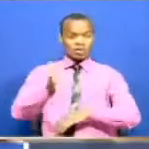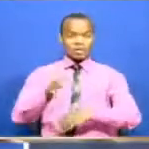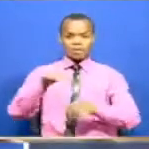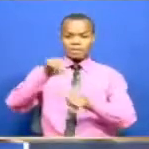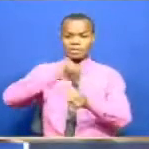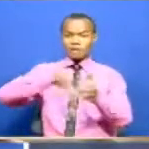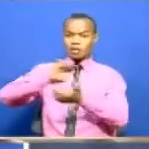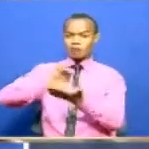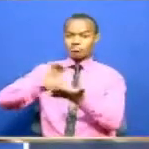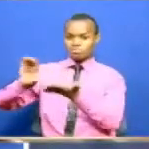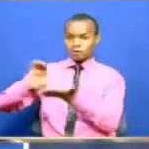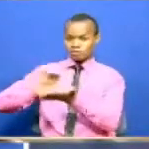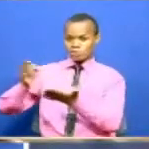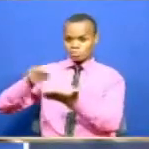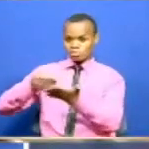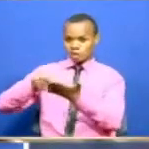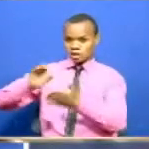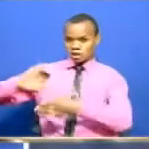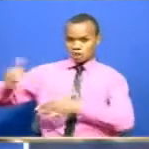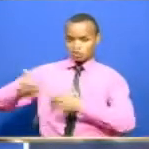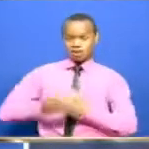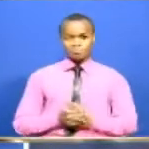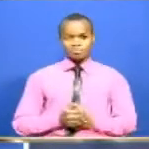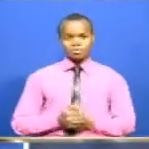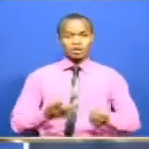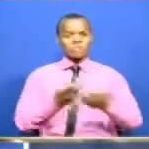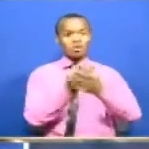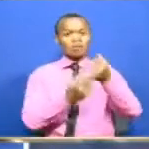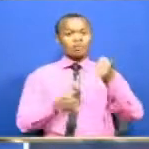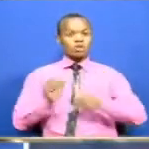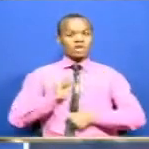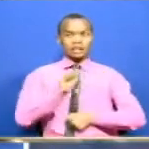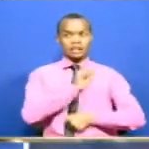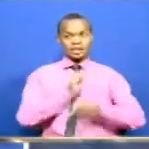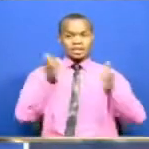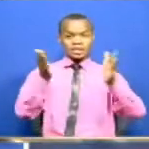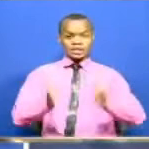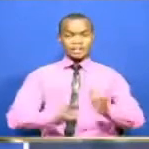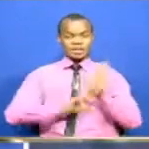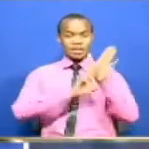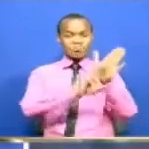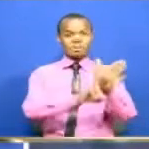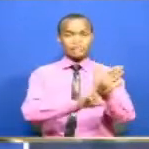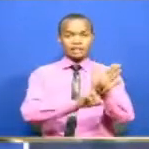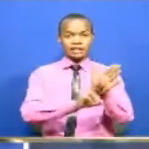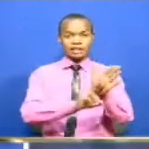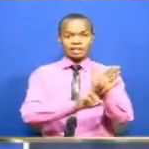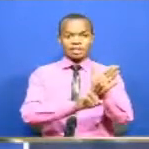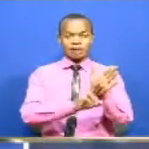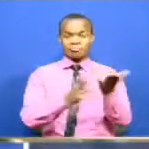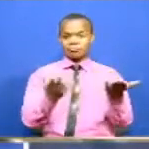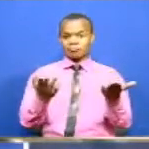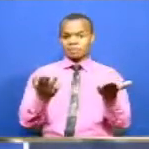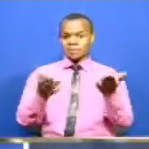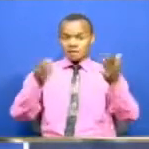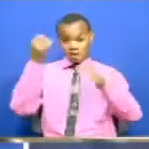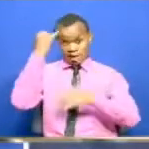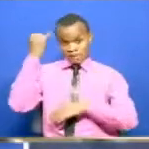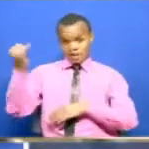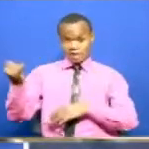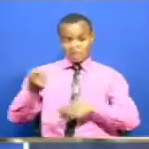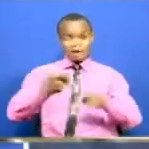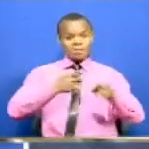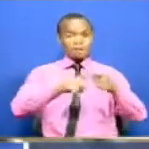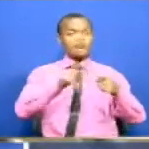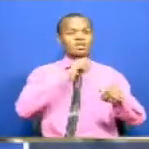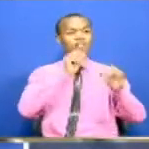We are saying Senator Sakaja and Senator Linturi represent our views, but we are not saying we have the capacity to close other views of other